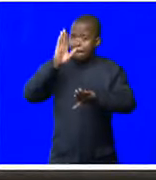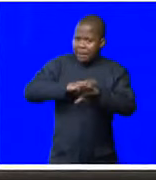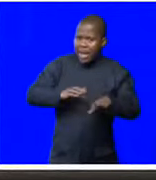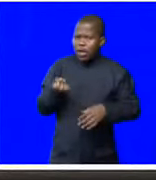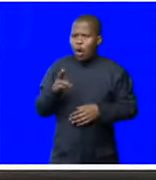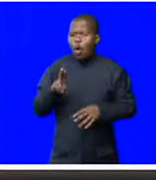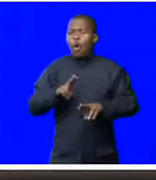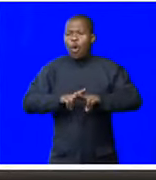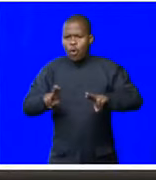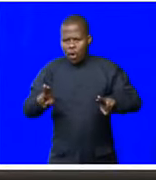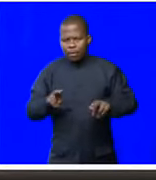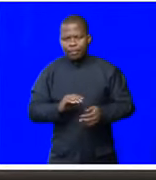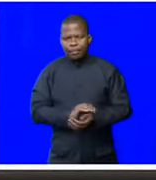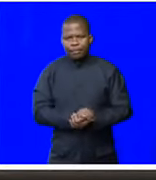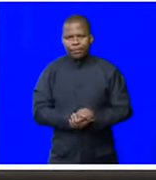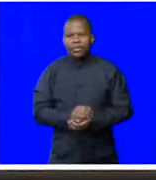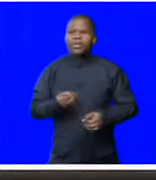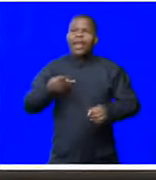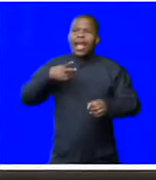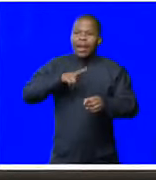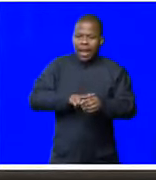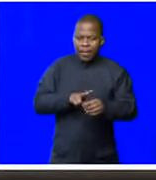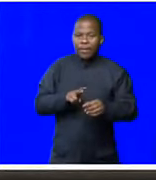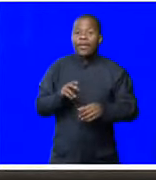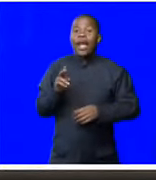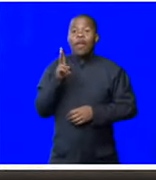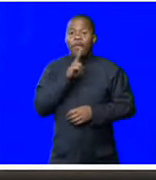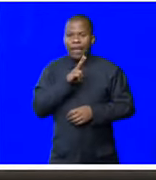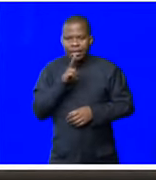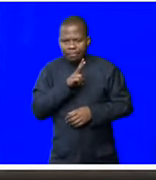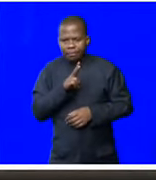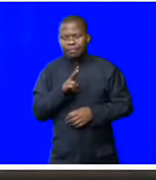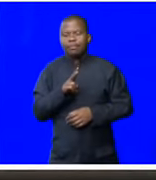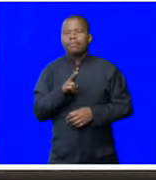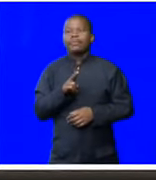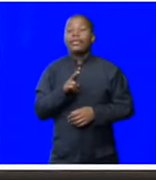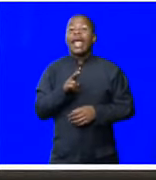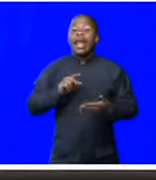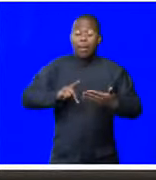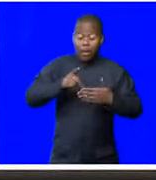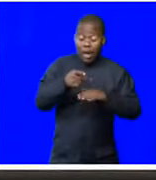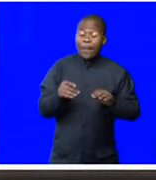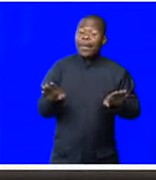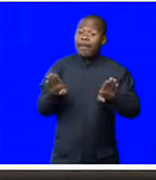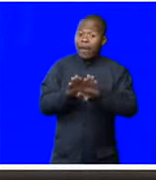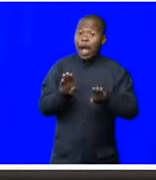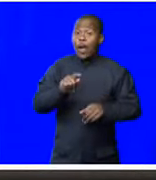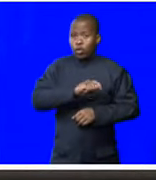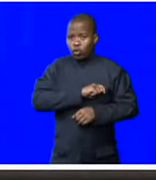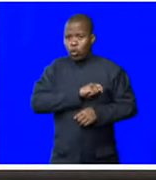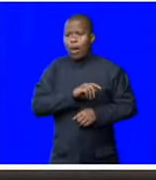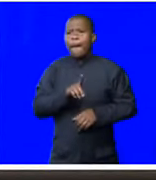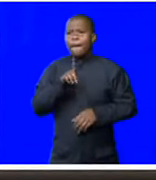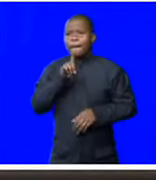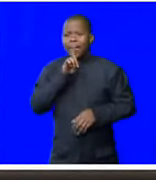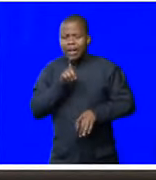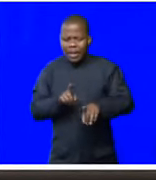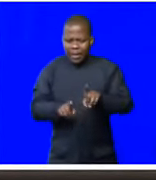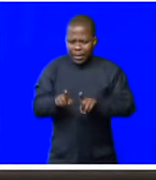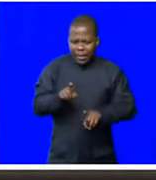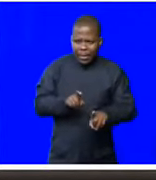back to our mandate as set out by the Revenue Authority Act, whereby we need to